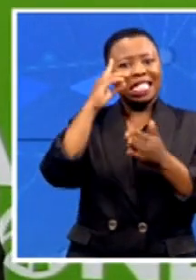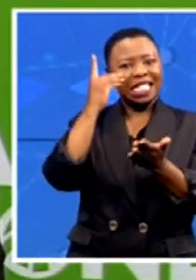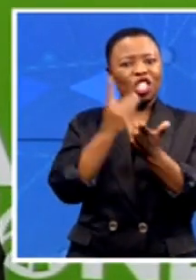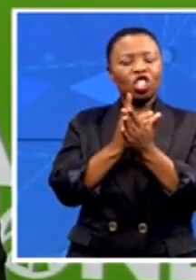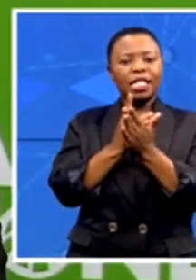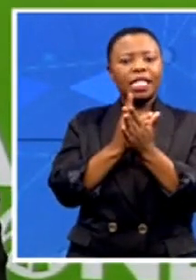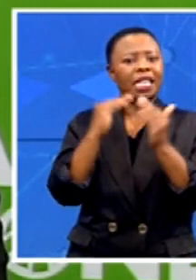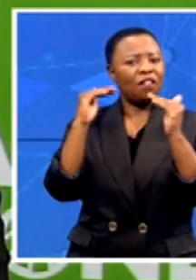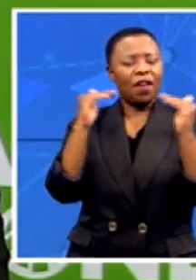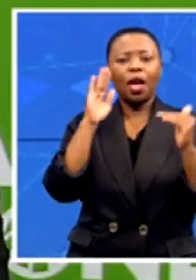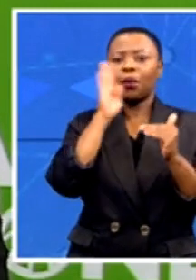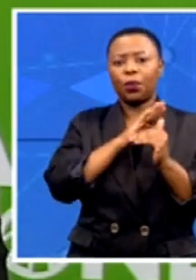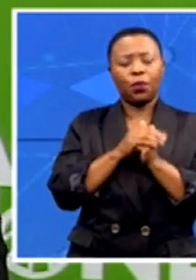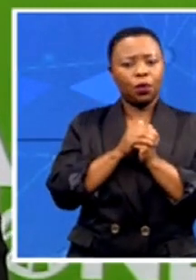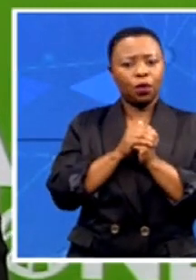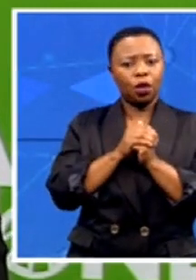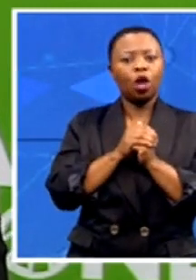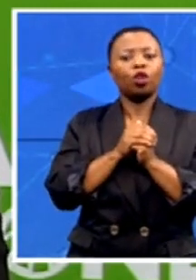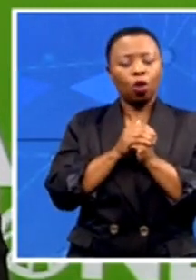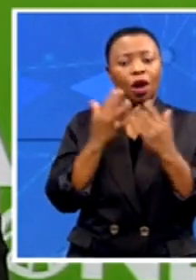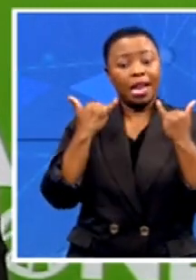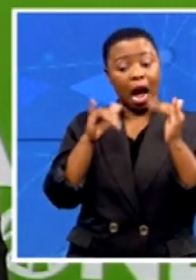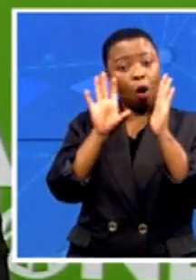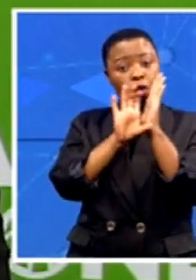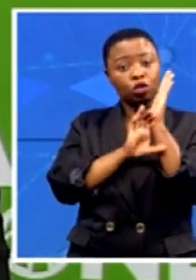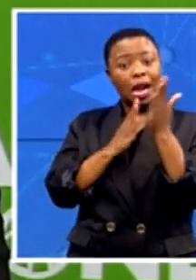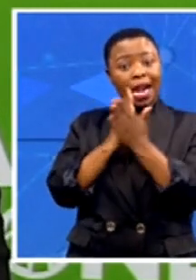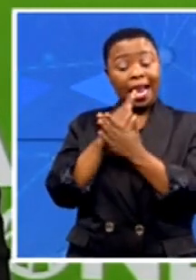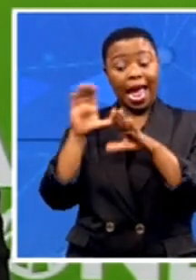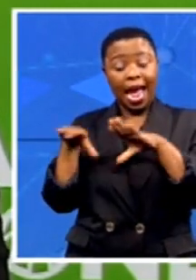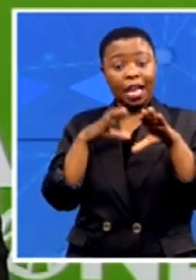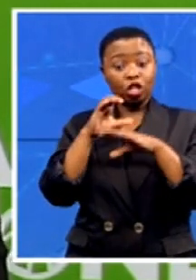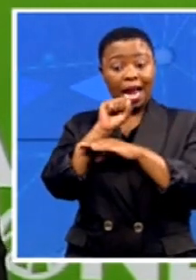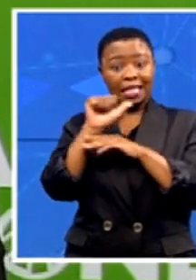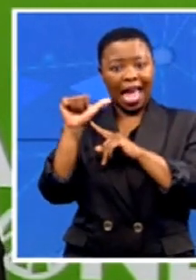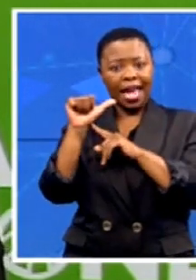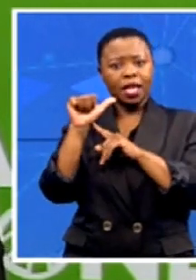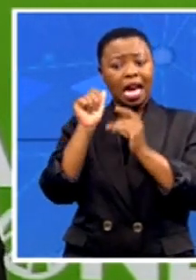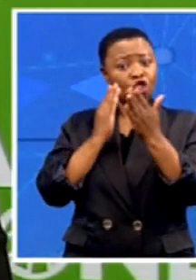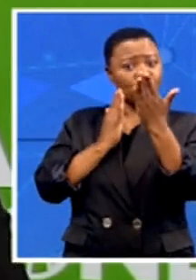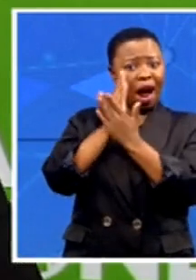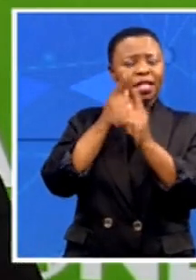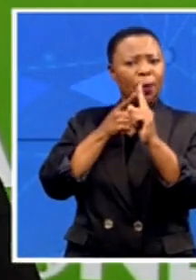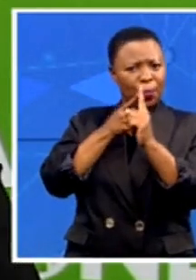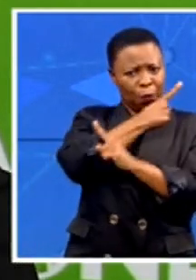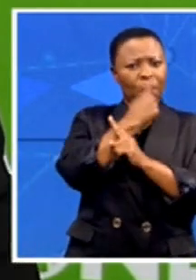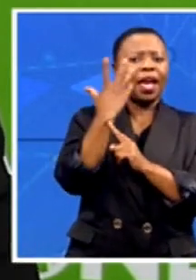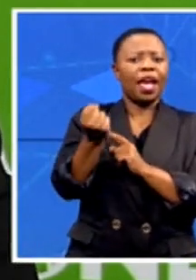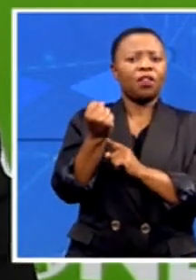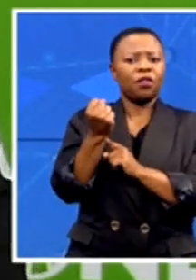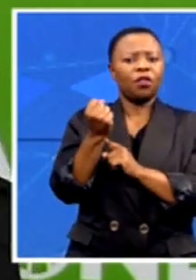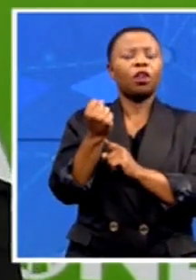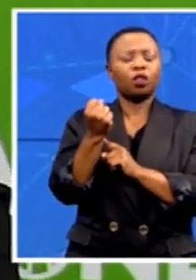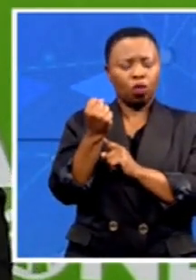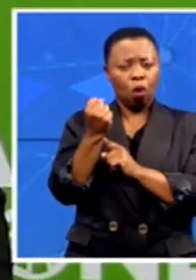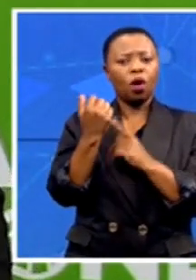the constitutional rights of Action SA are being violated. And Mr. Beaumont went into great detail as to